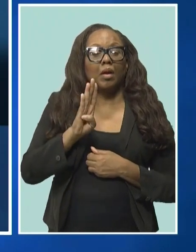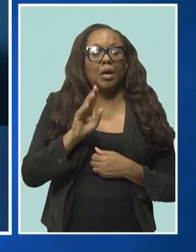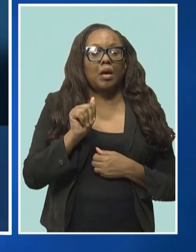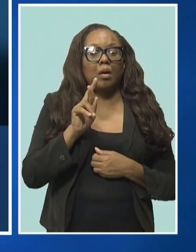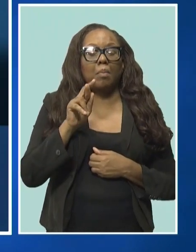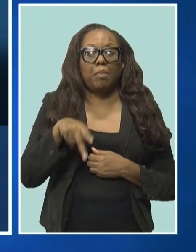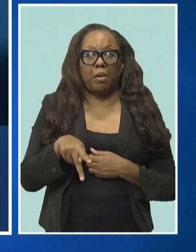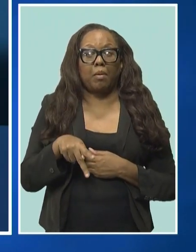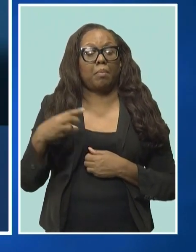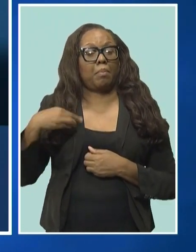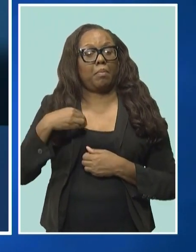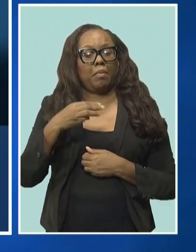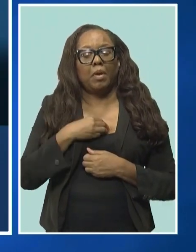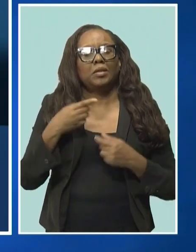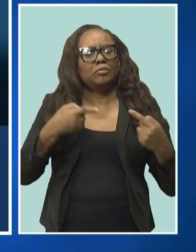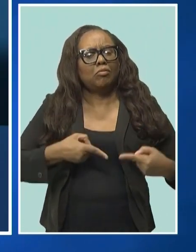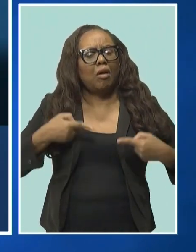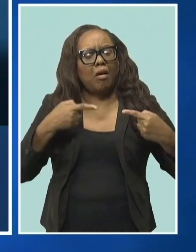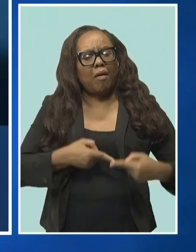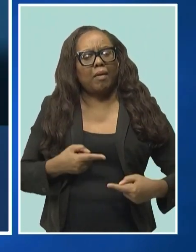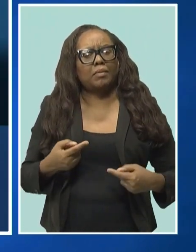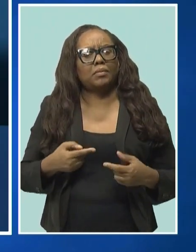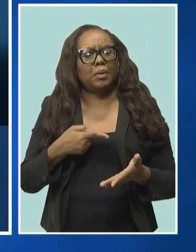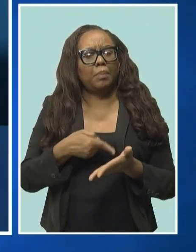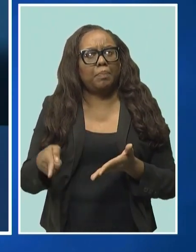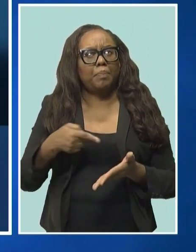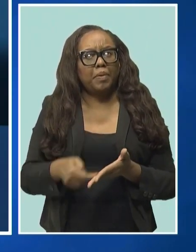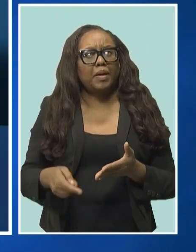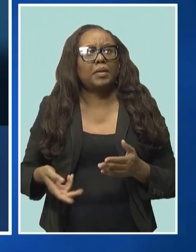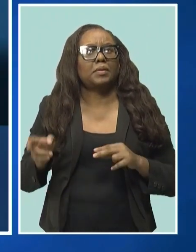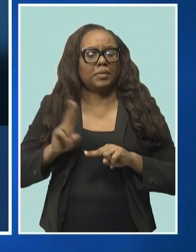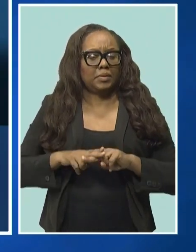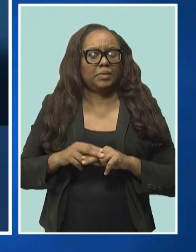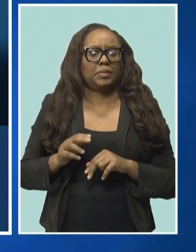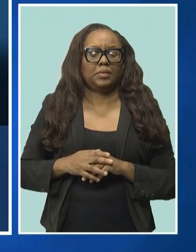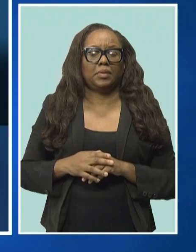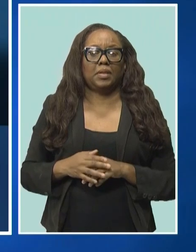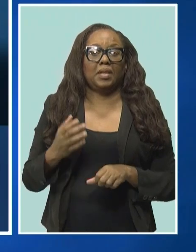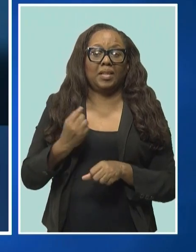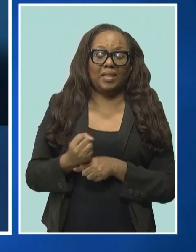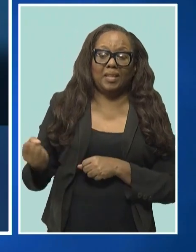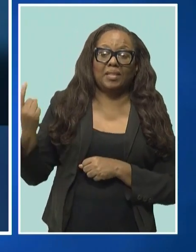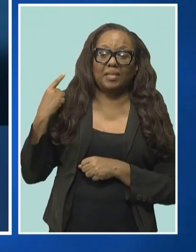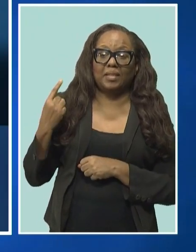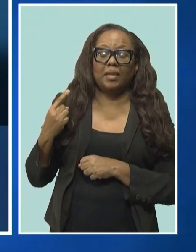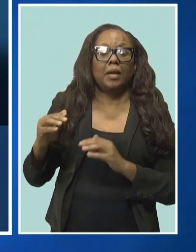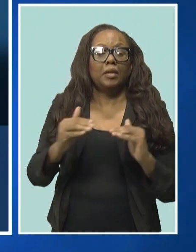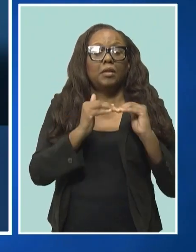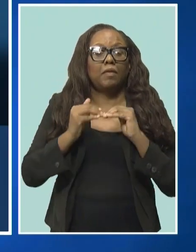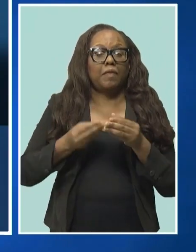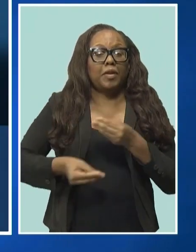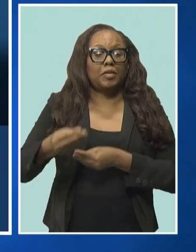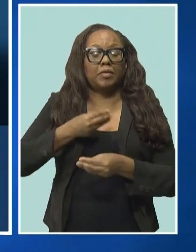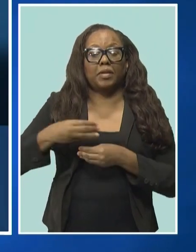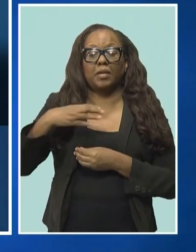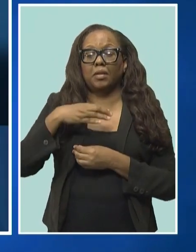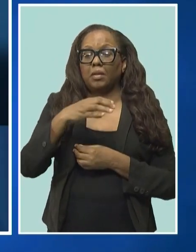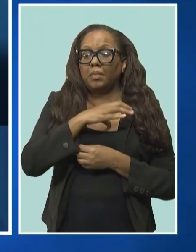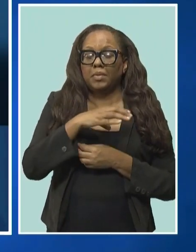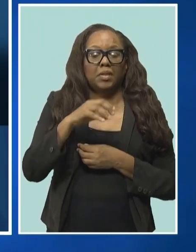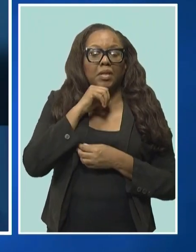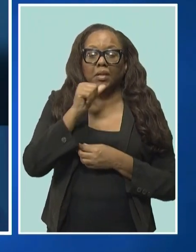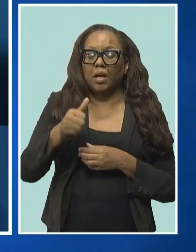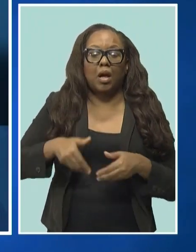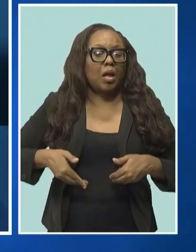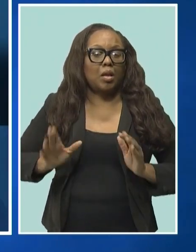pay the increased interim rates. Last year, the Fair Trading Commission denied BARP's request for an adjournment to allow the new